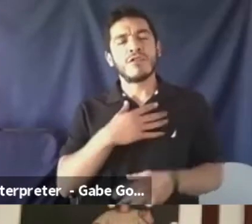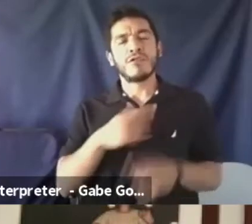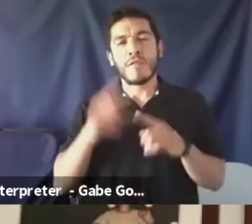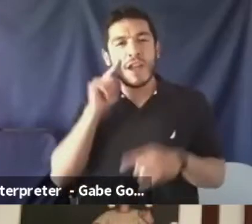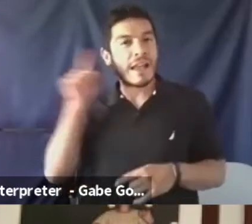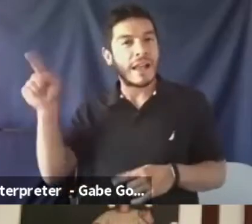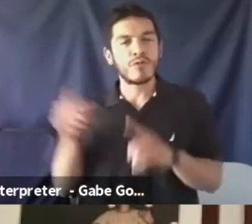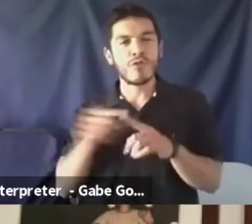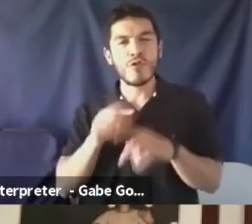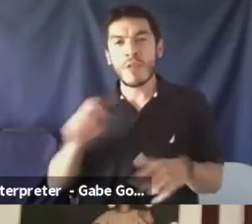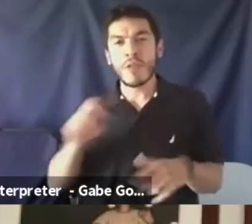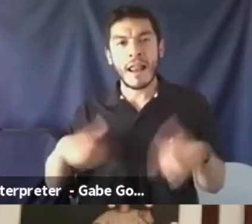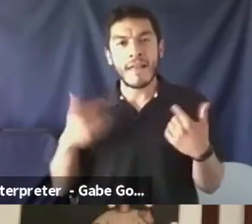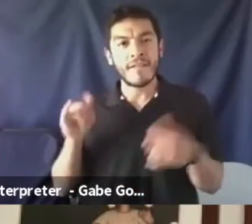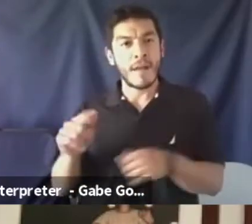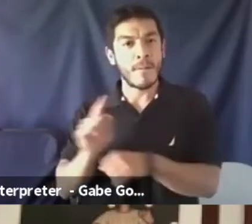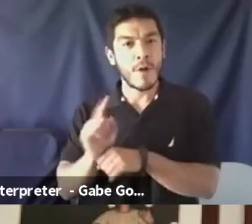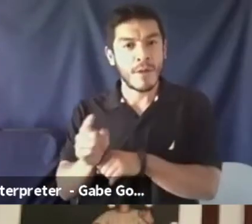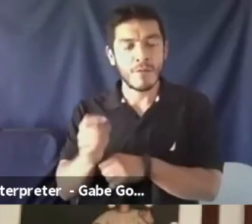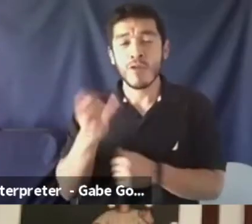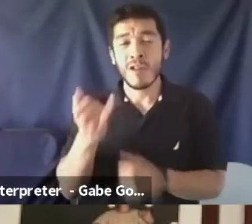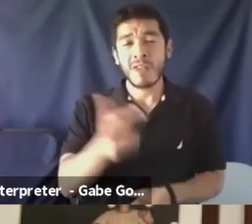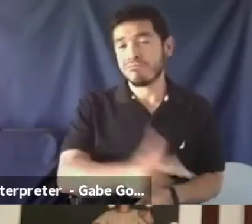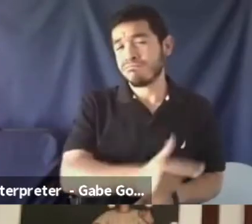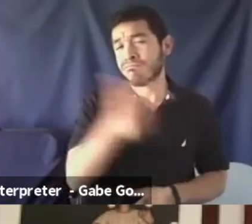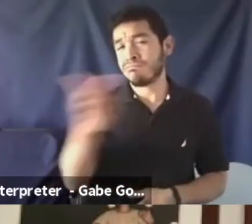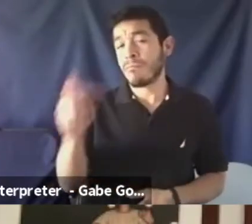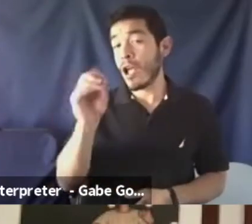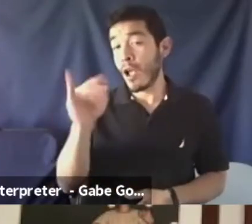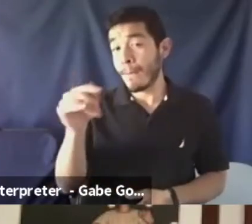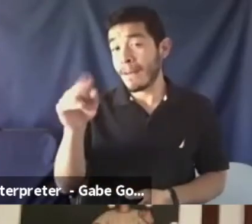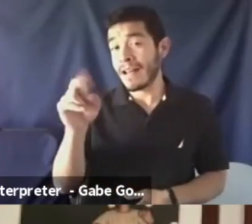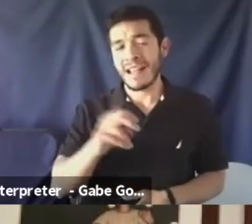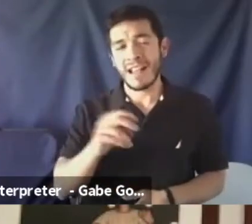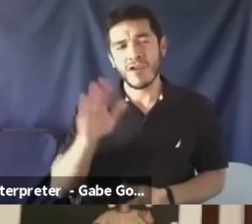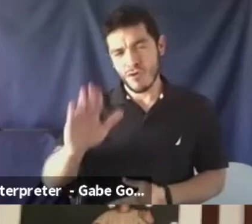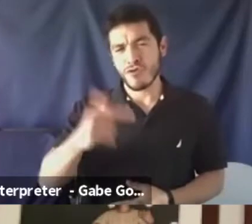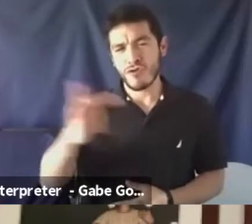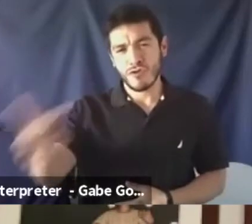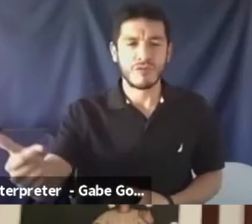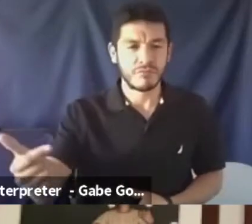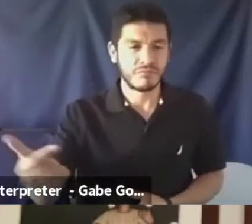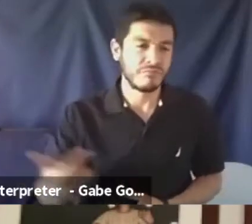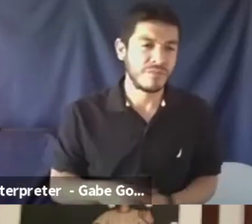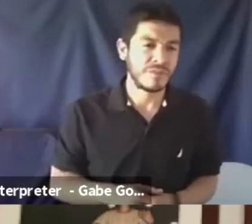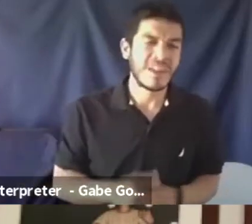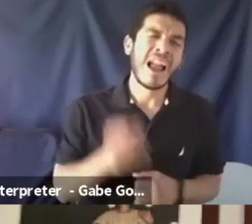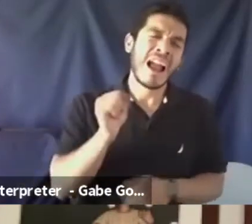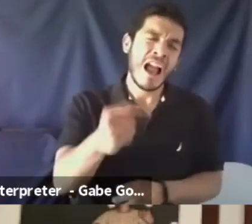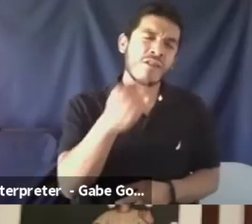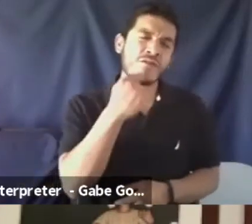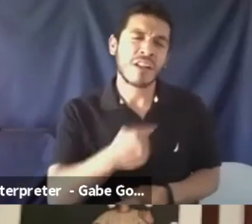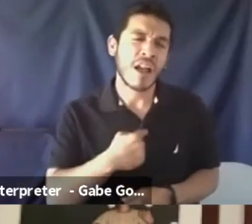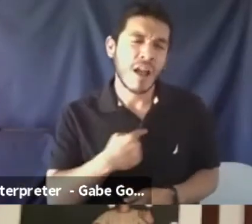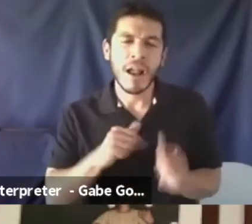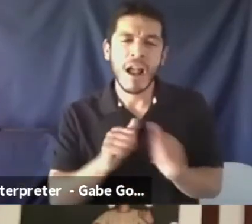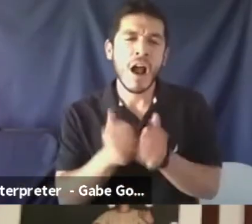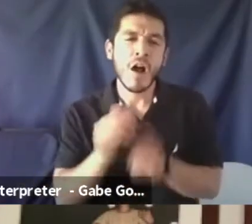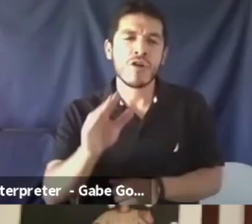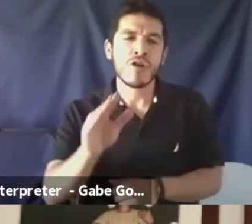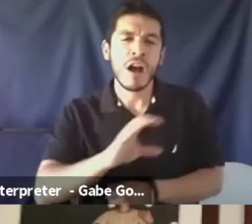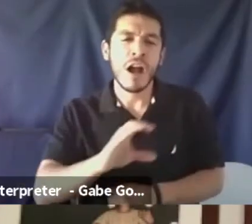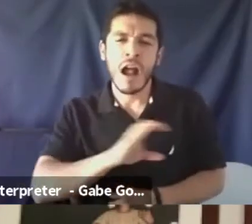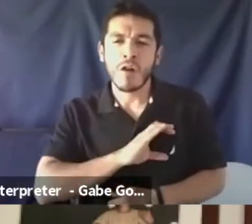So Dominique Thorne, I'm going to jump over to you. So can you tell us how your character